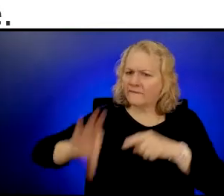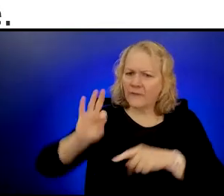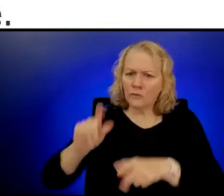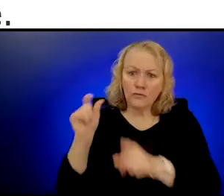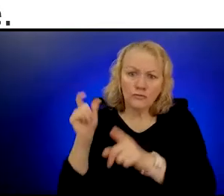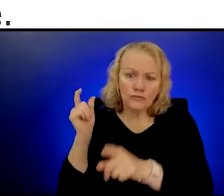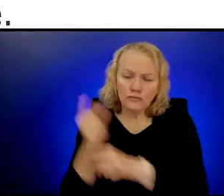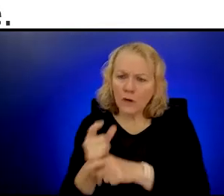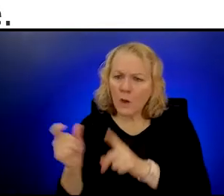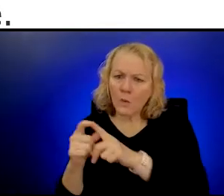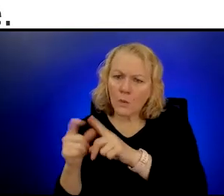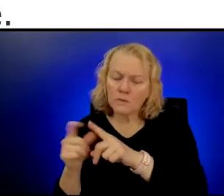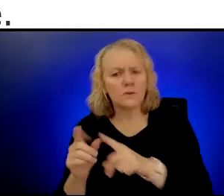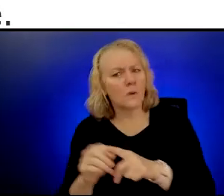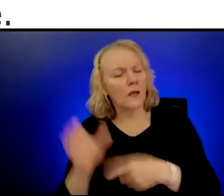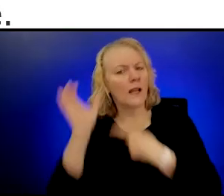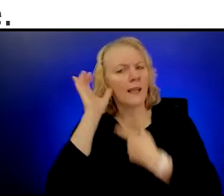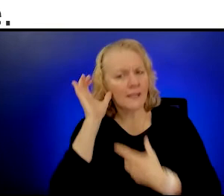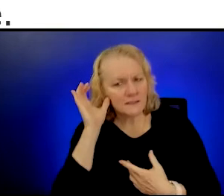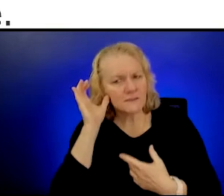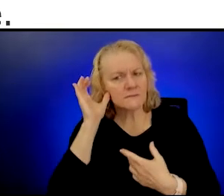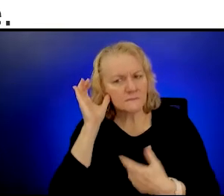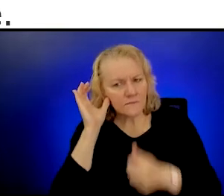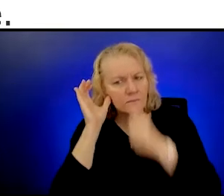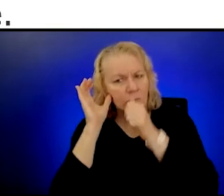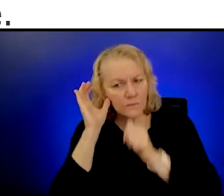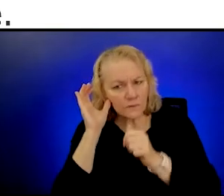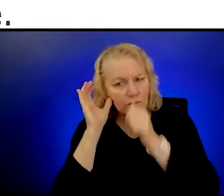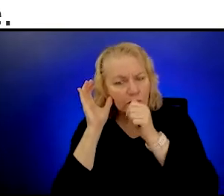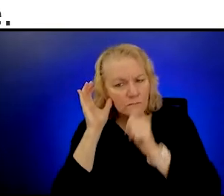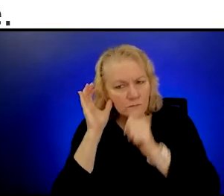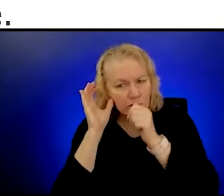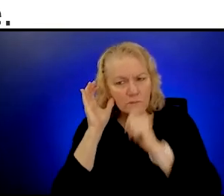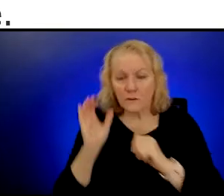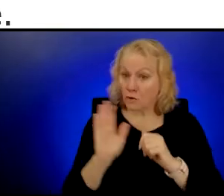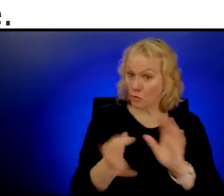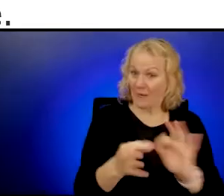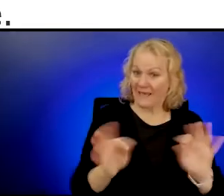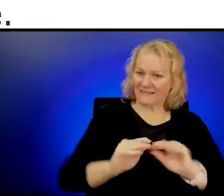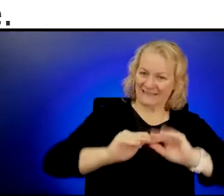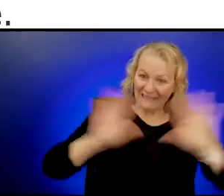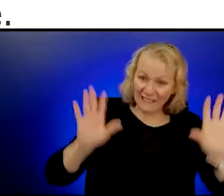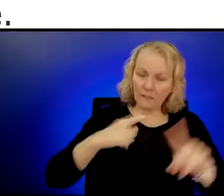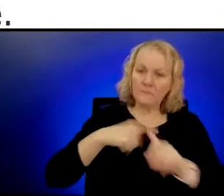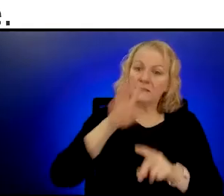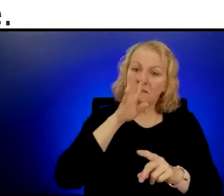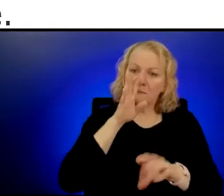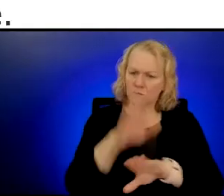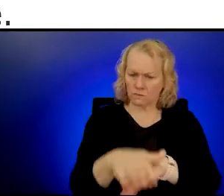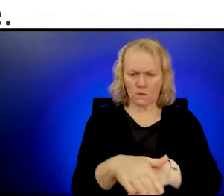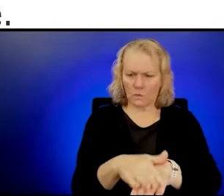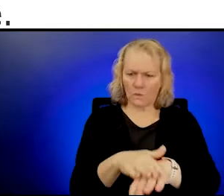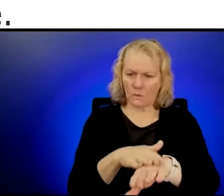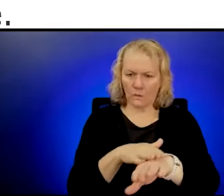to listen patiently. We want to use clear language and speak slowly. We want